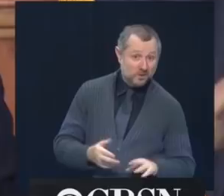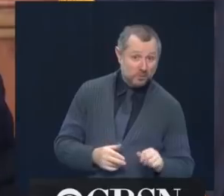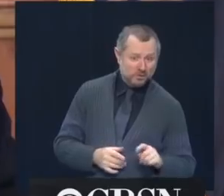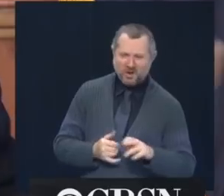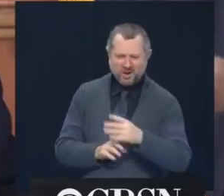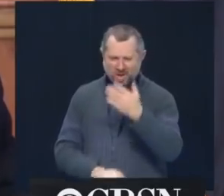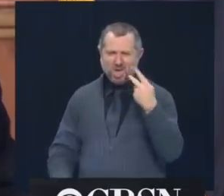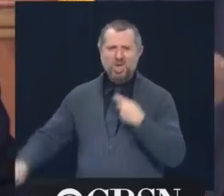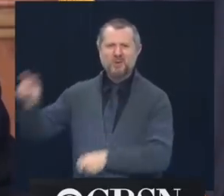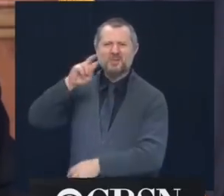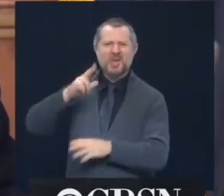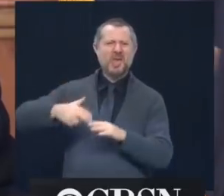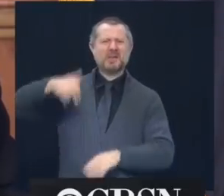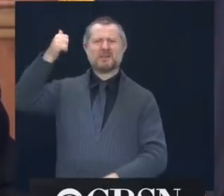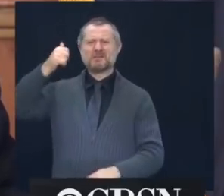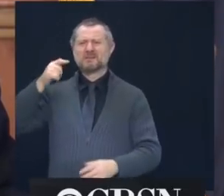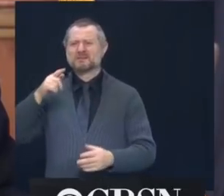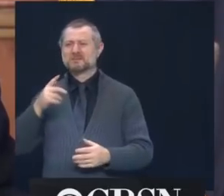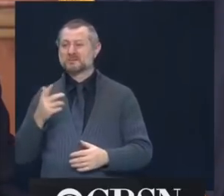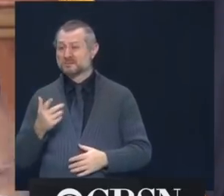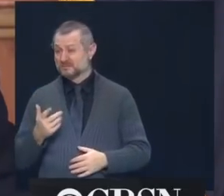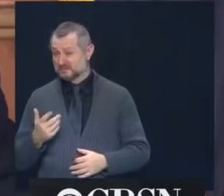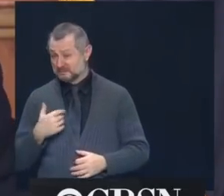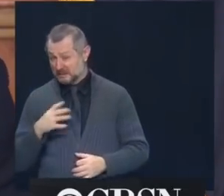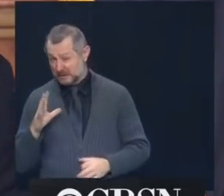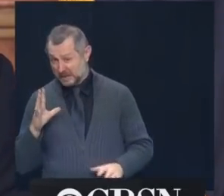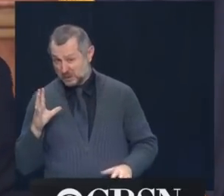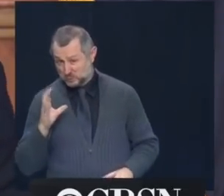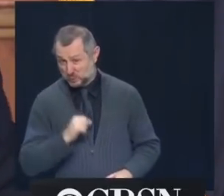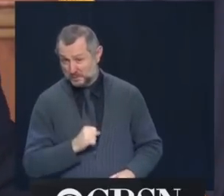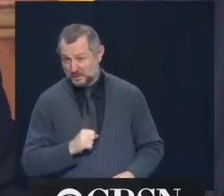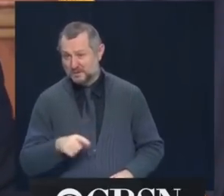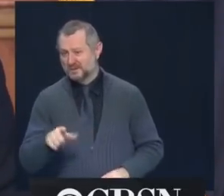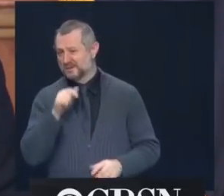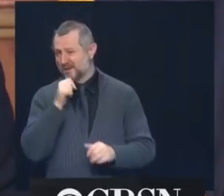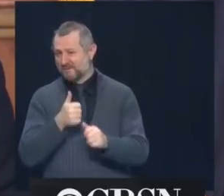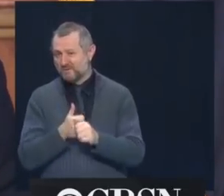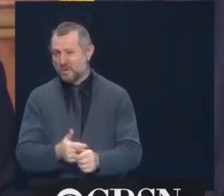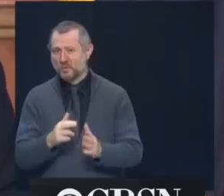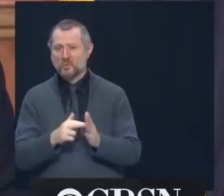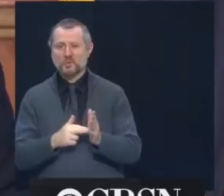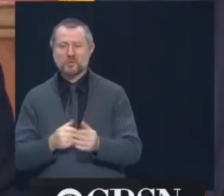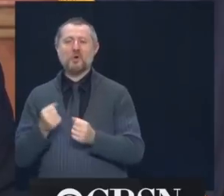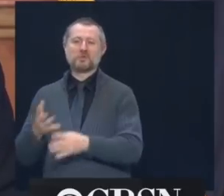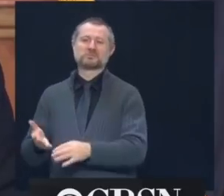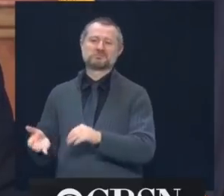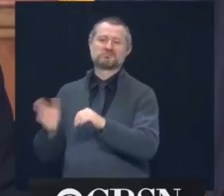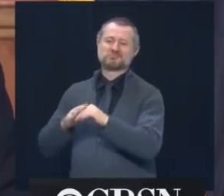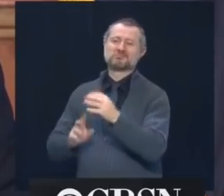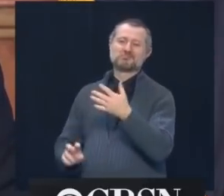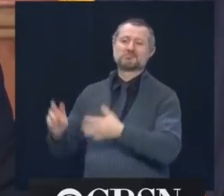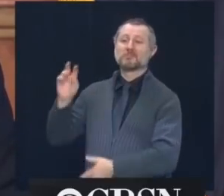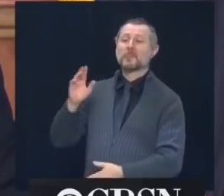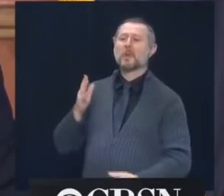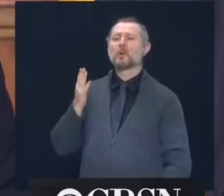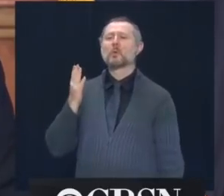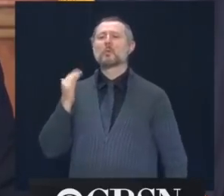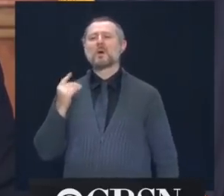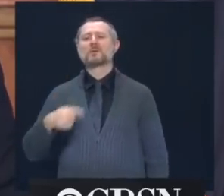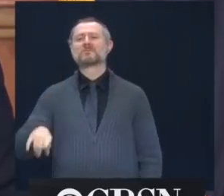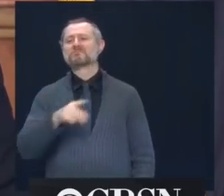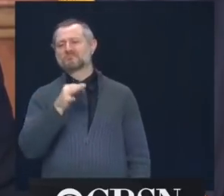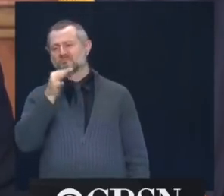I guess there was a connection there, wouldn't you say? But then why they would cheer on a